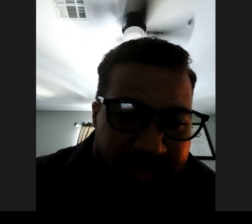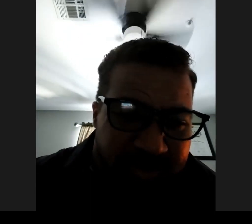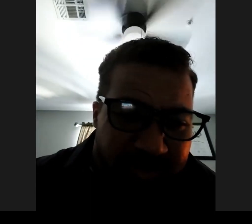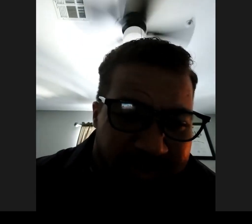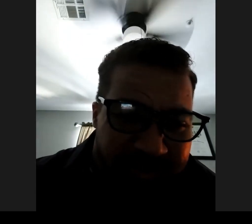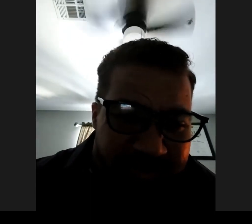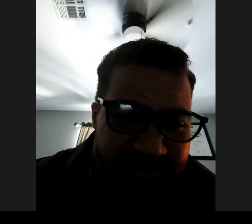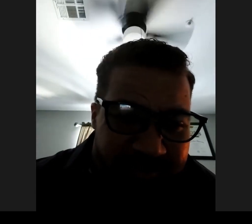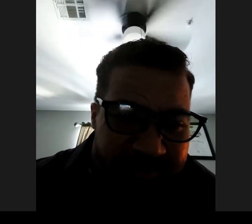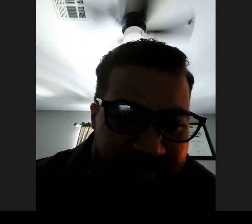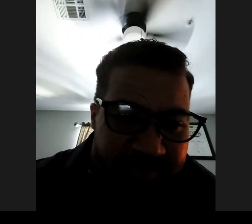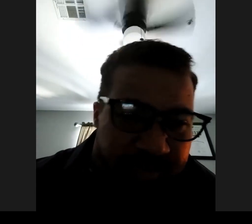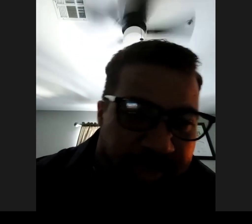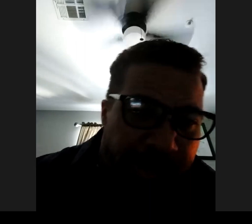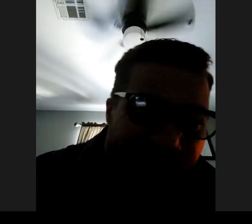Thank you, George.